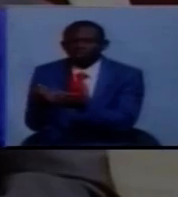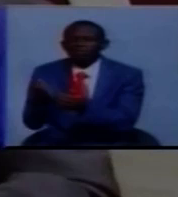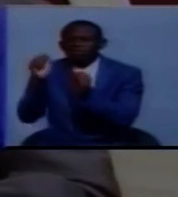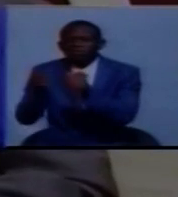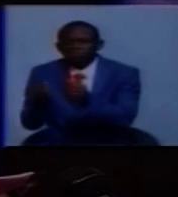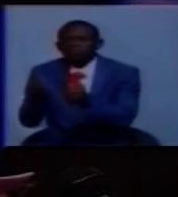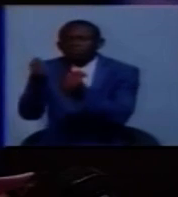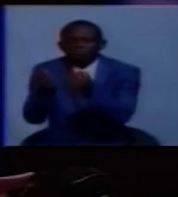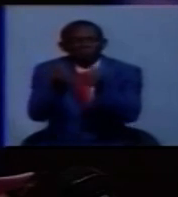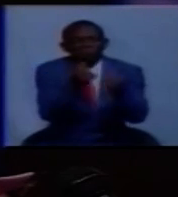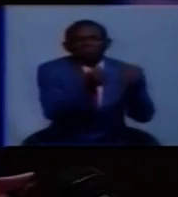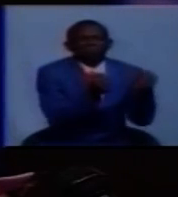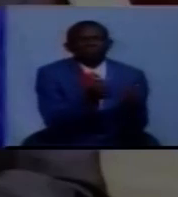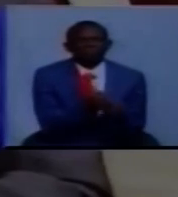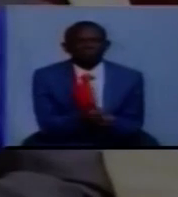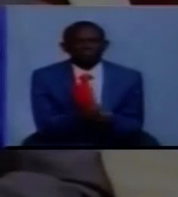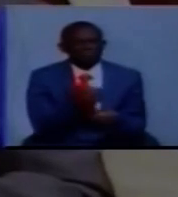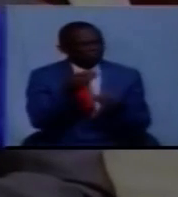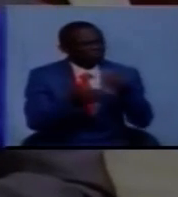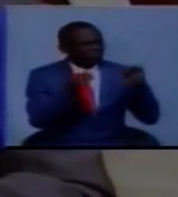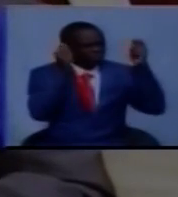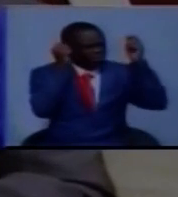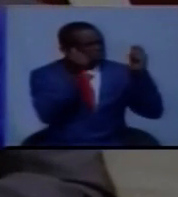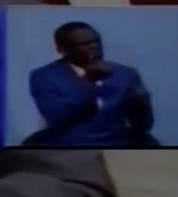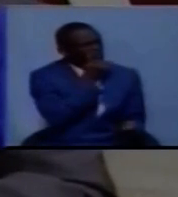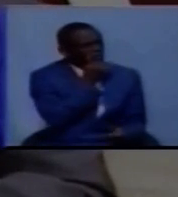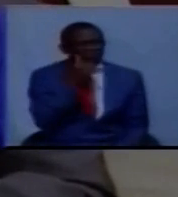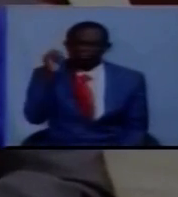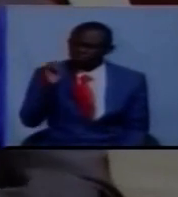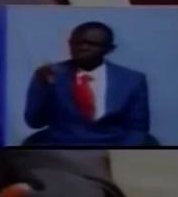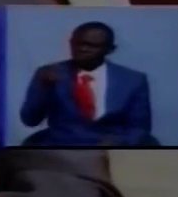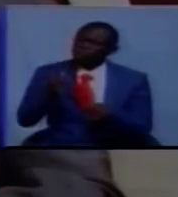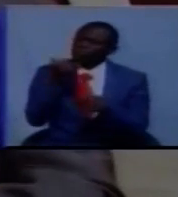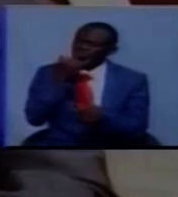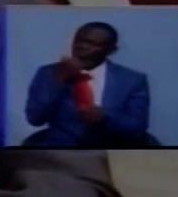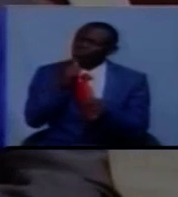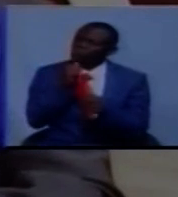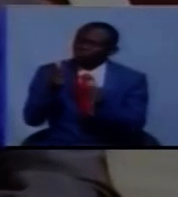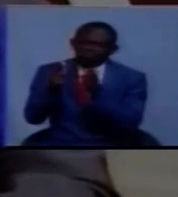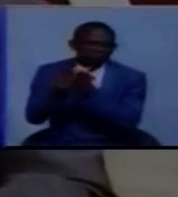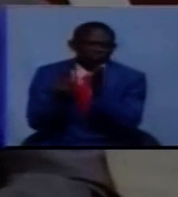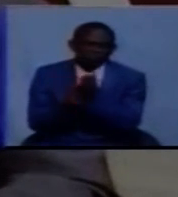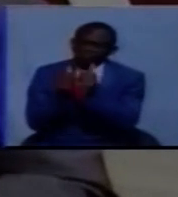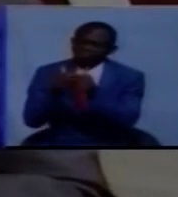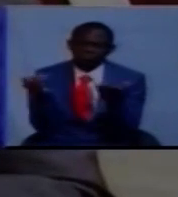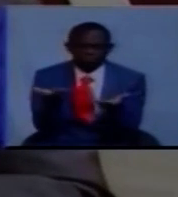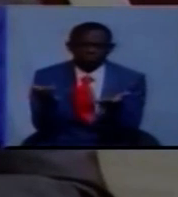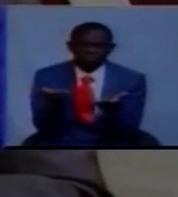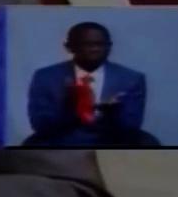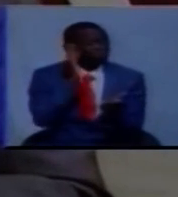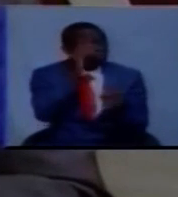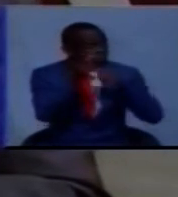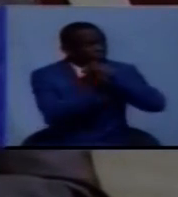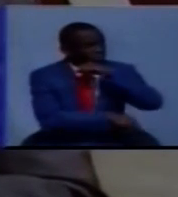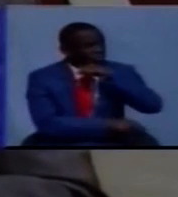So clearly this strike was illegal. Oh, very much illegal. And to some extent, anyway, to some extent we